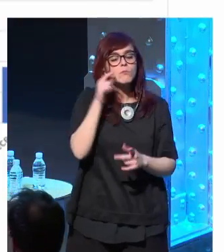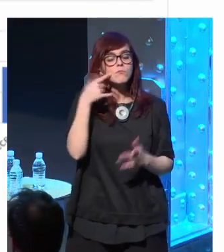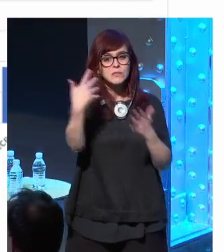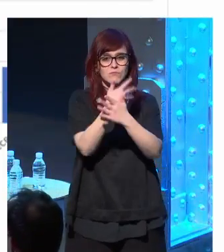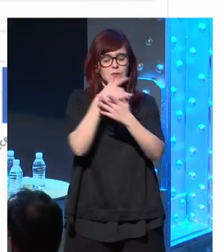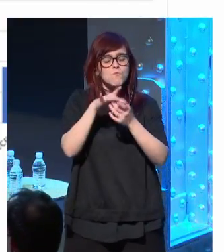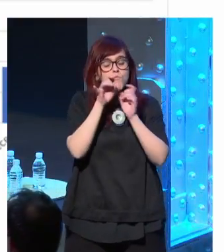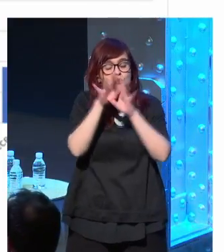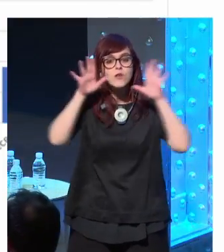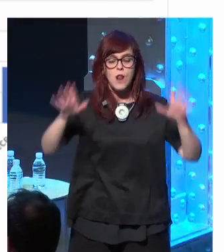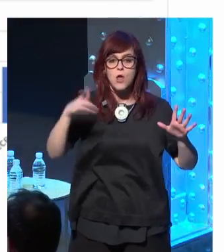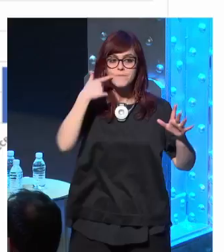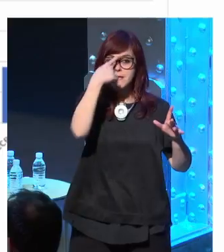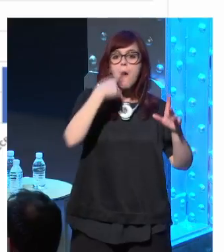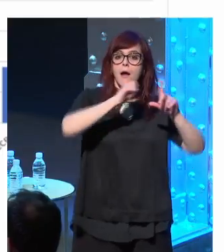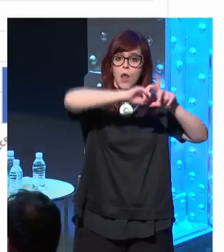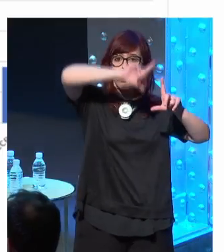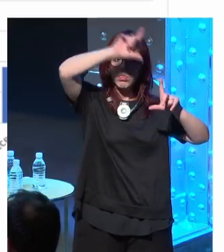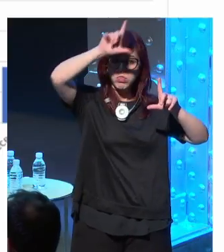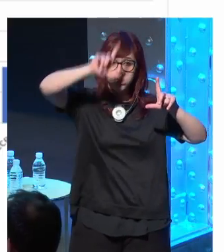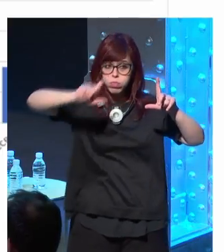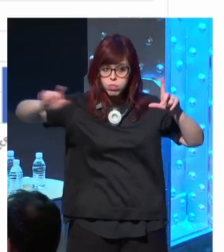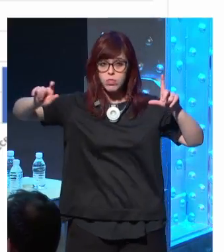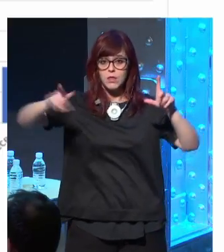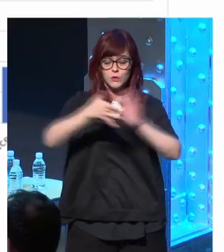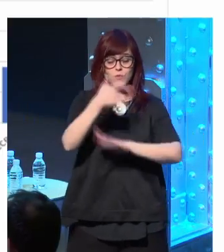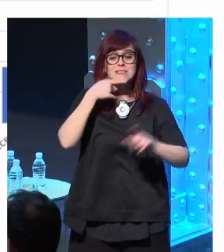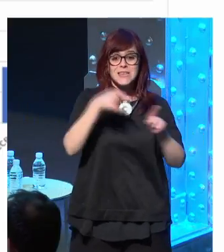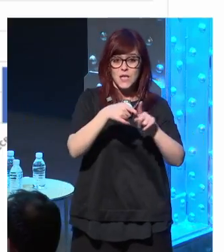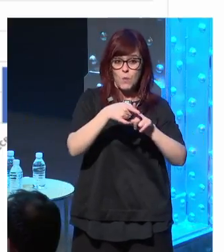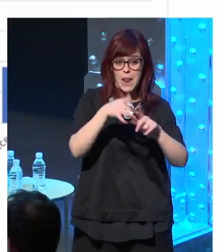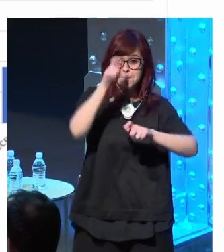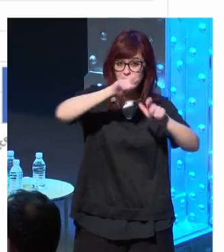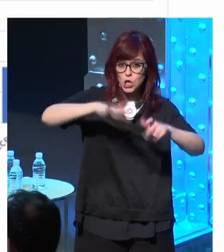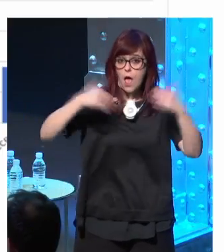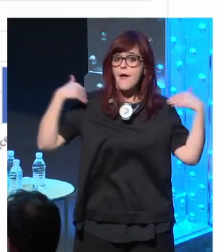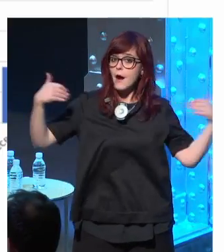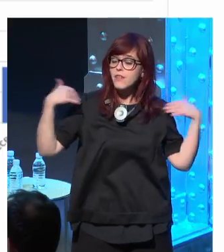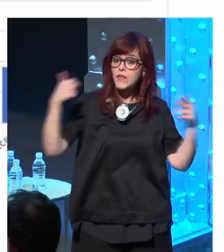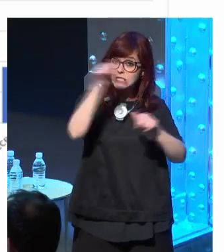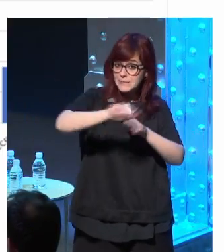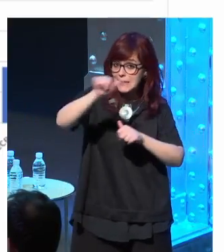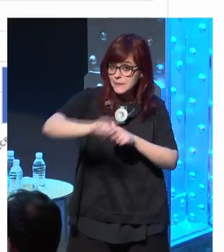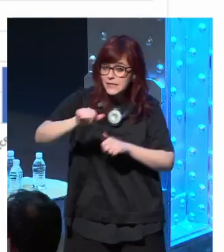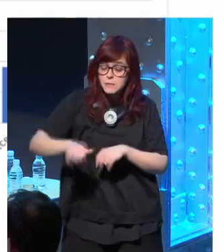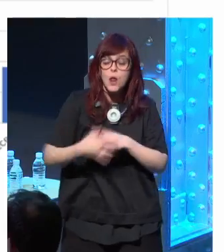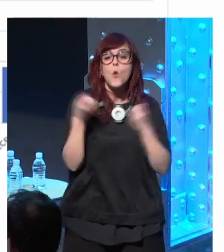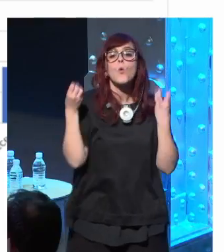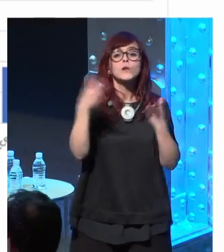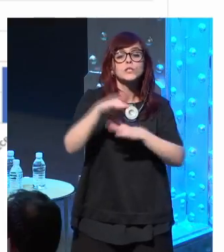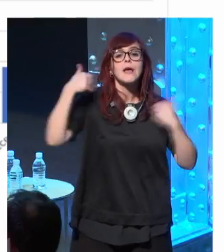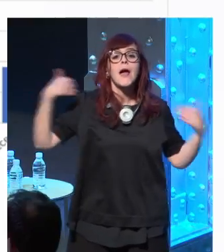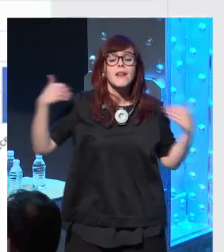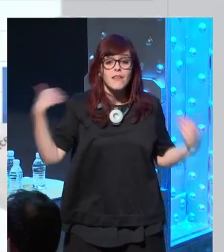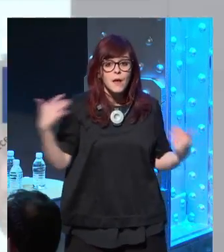picture when we look at how much do people exercise on a weekly basis. And if we look at how many people exercise more than